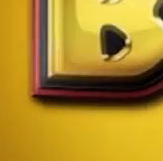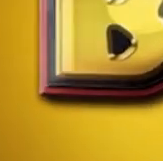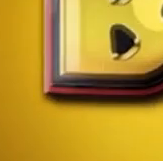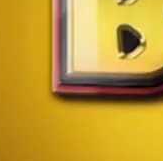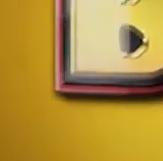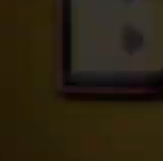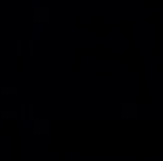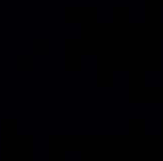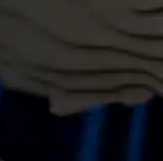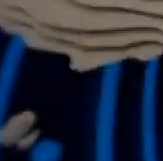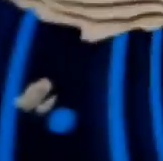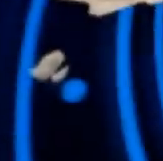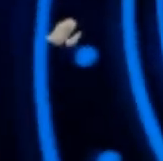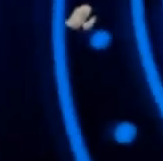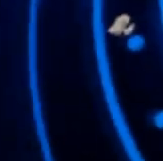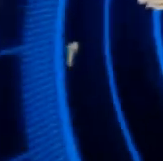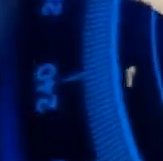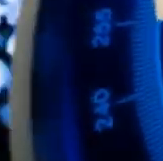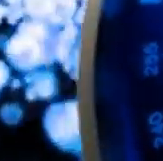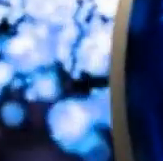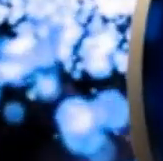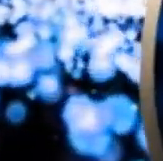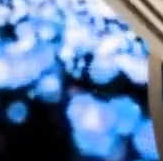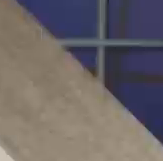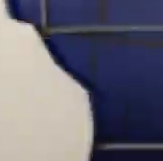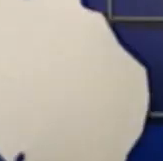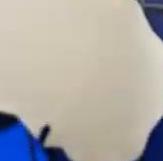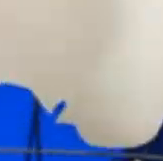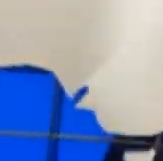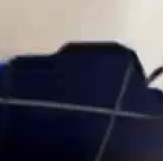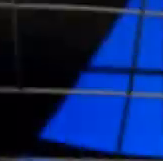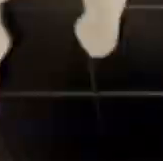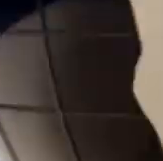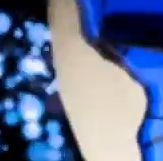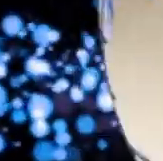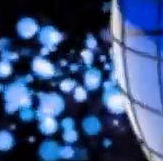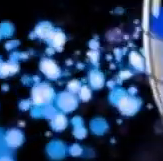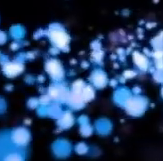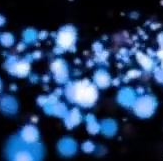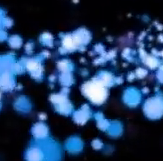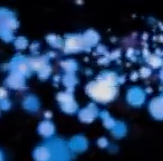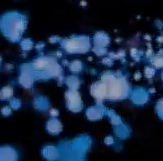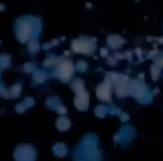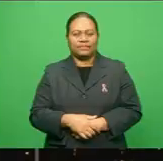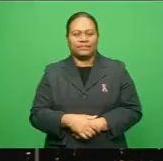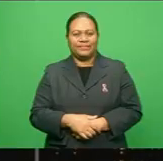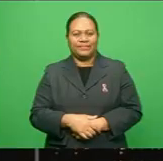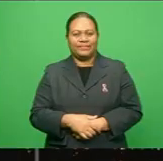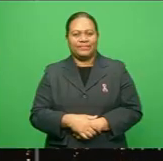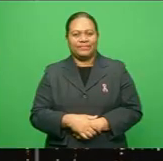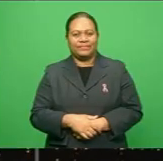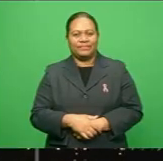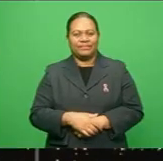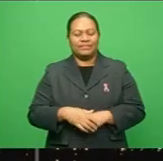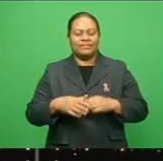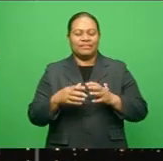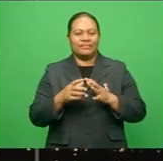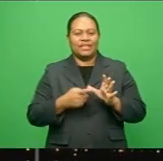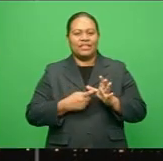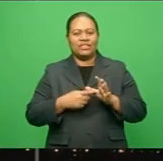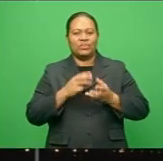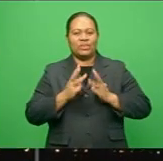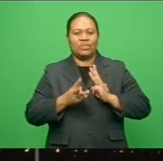number 2 NSR. And Angie joins us now